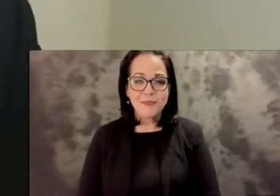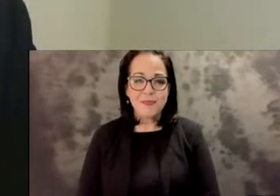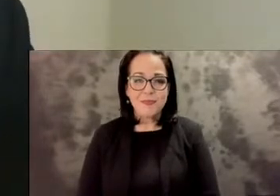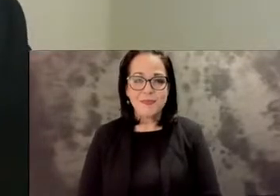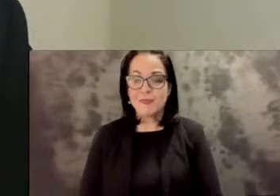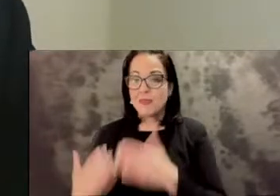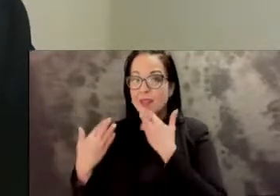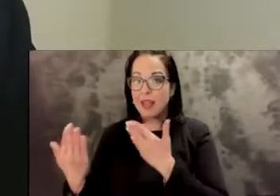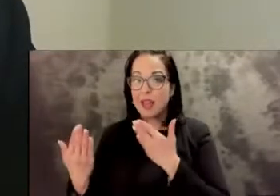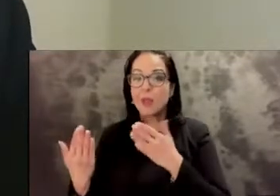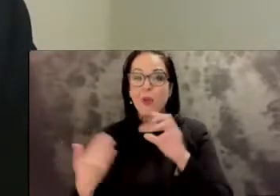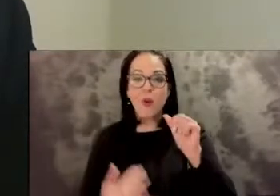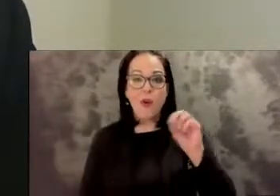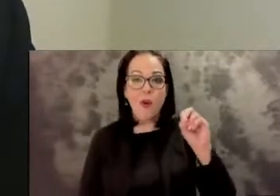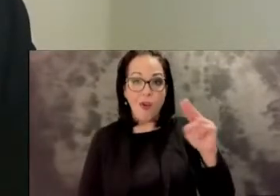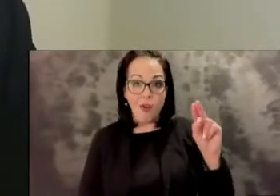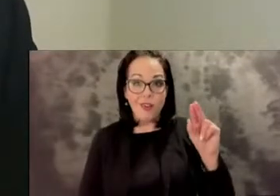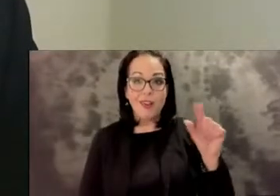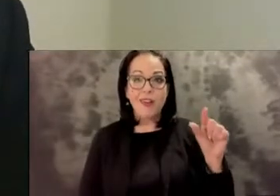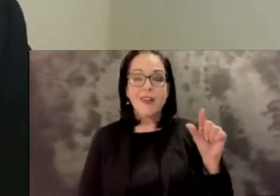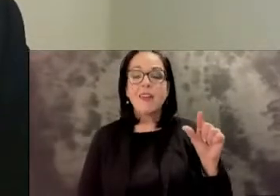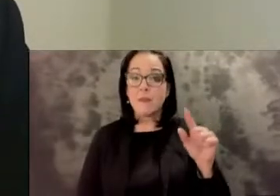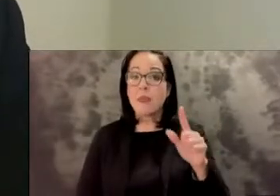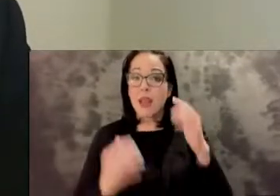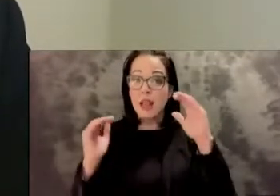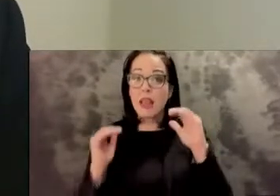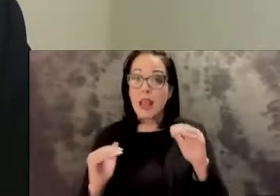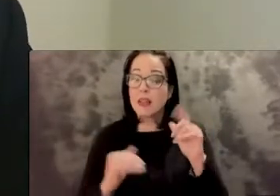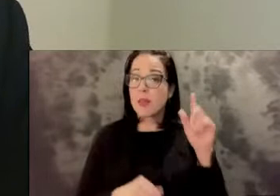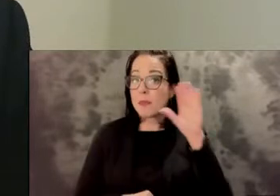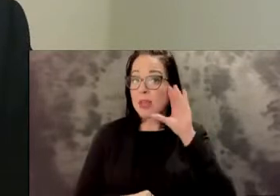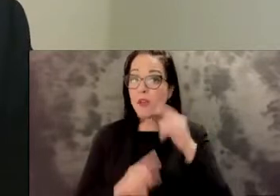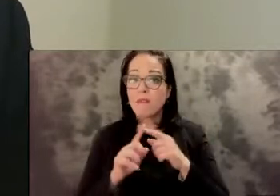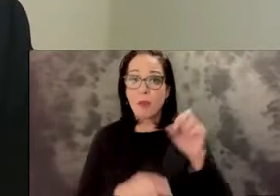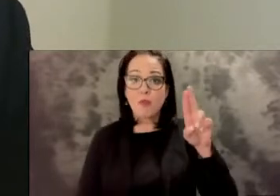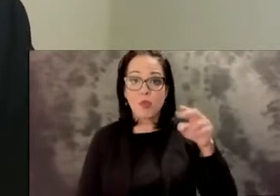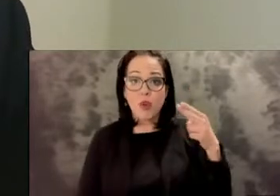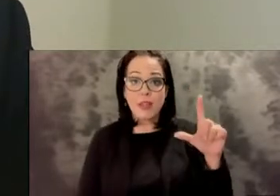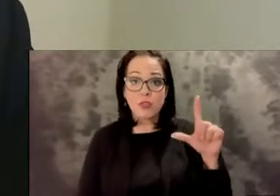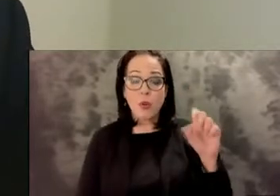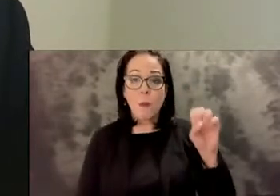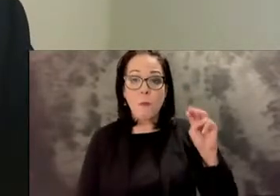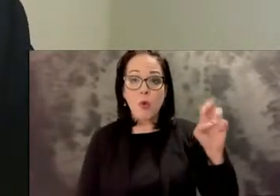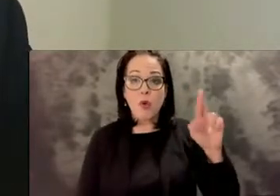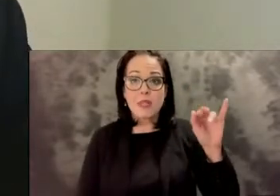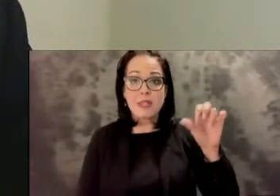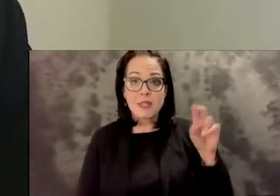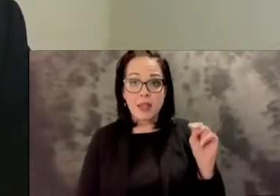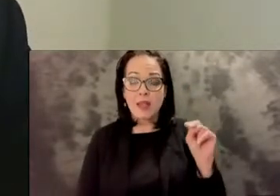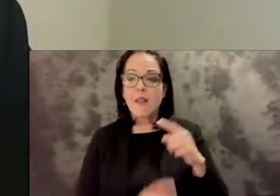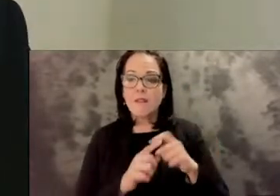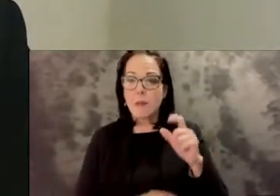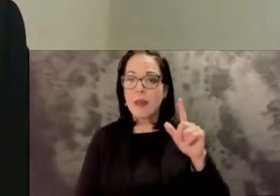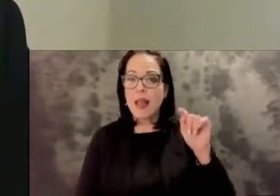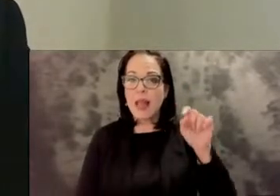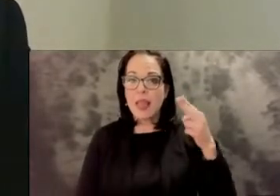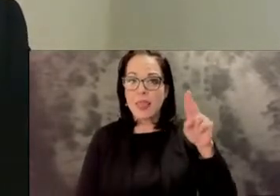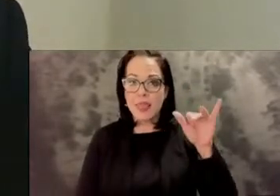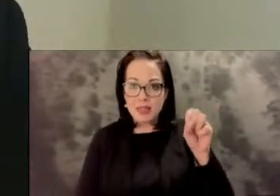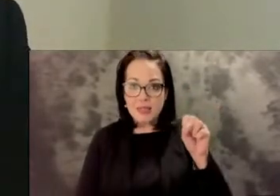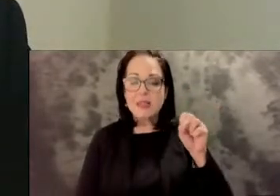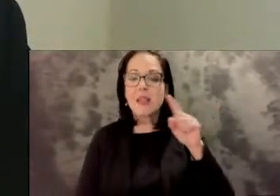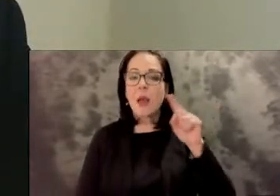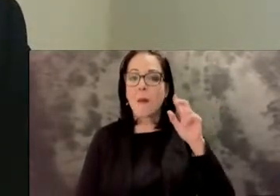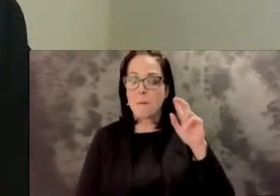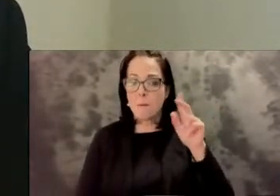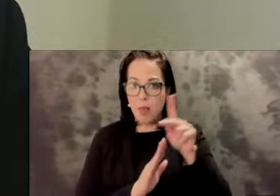Thank you, Ms. Ong. Next, we will hear from Ms. Rachel Morrison from the Ethics and Public Policy Center.